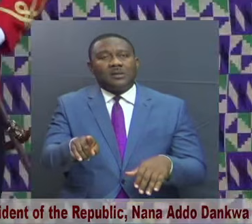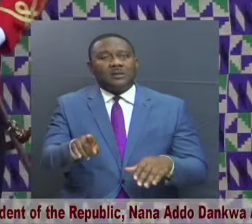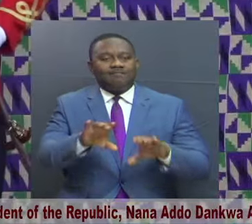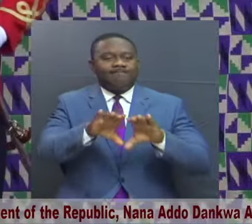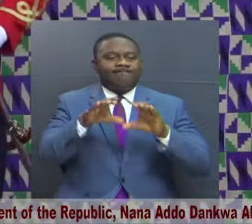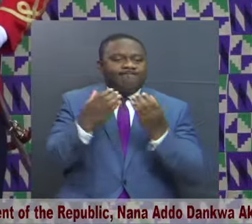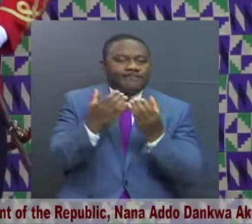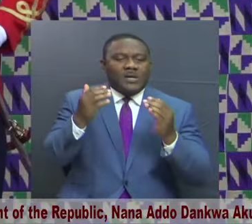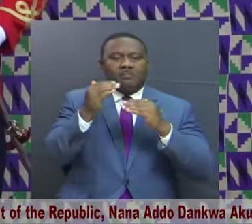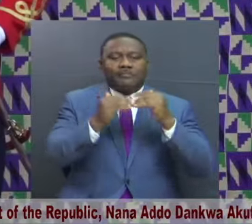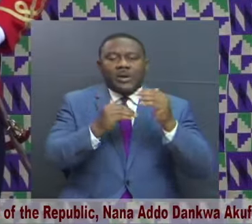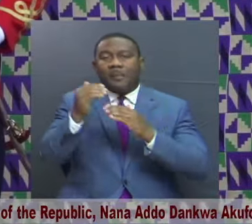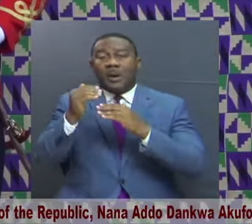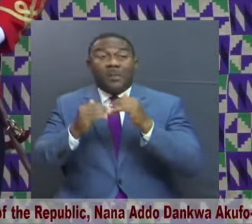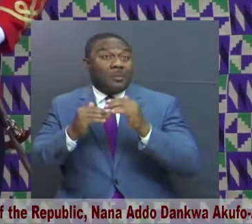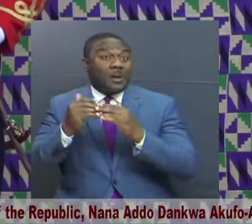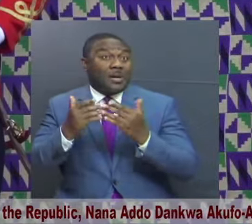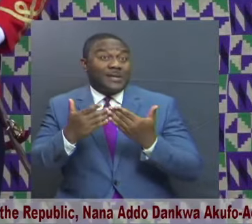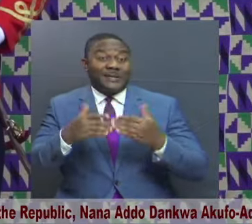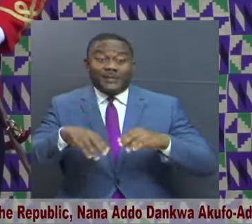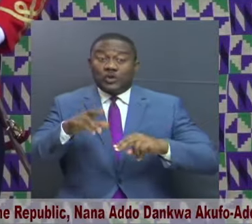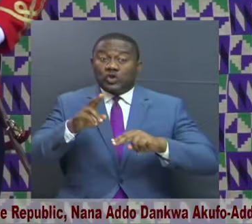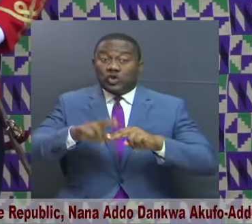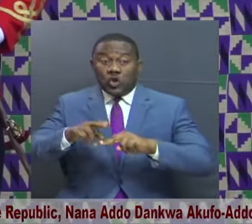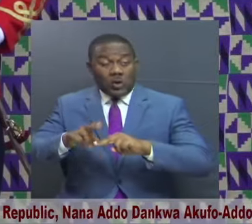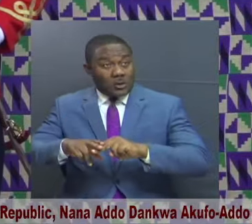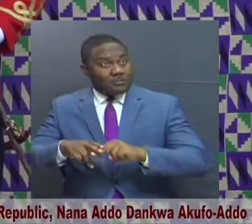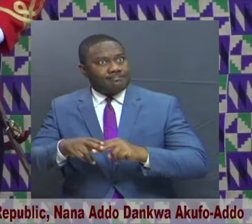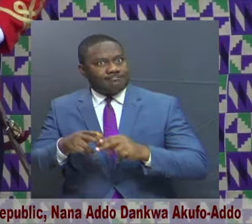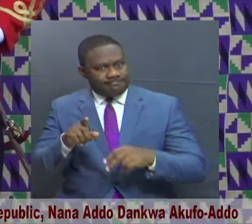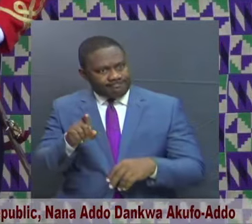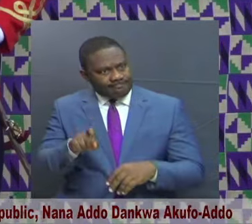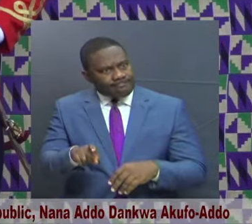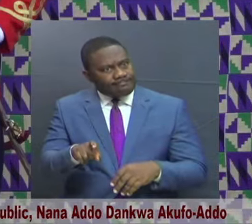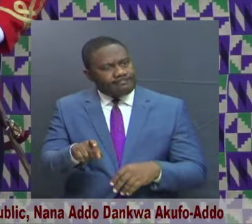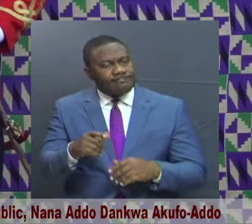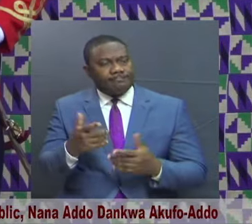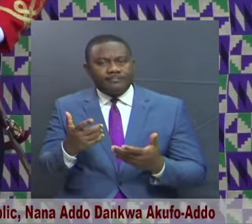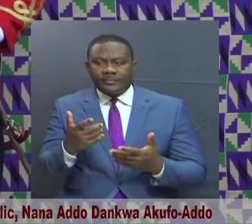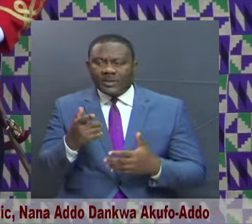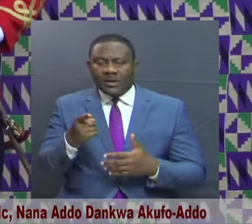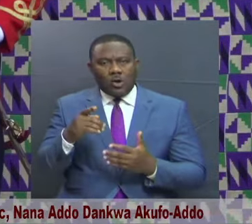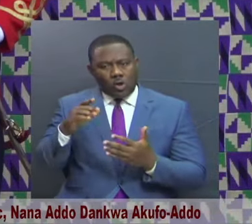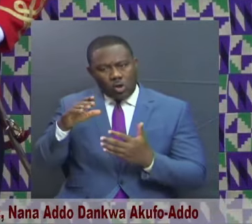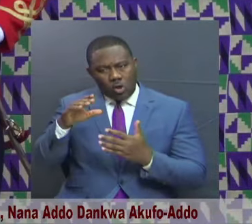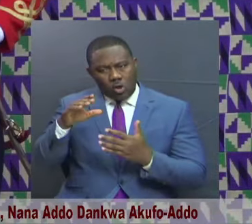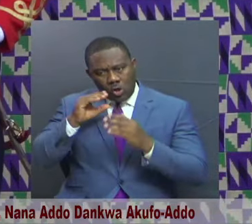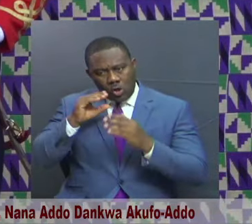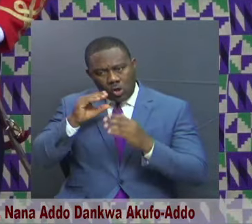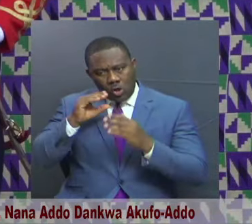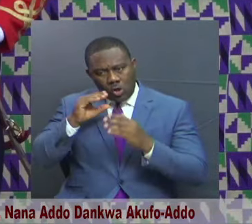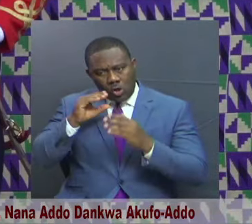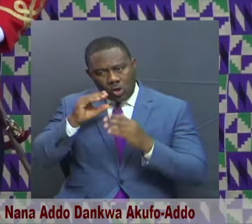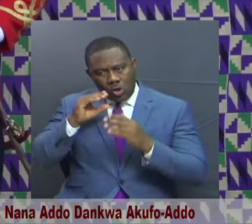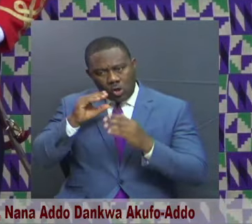environment in some of these schools can be made more suitable for Learning and teaching some of the senior high